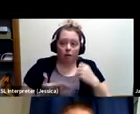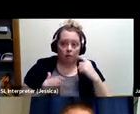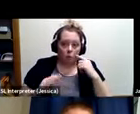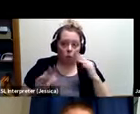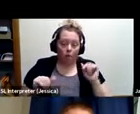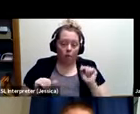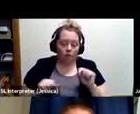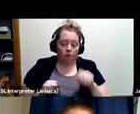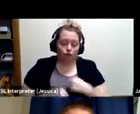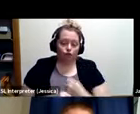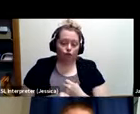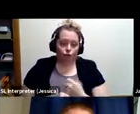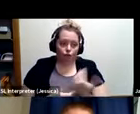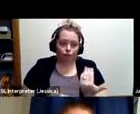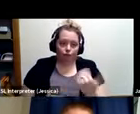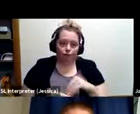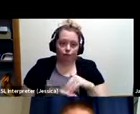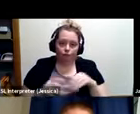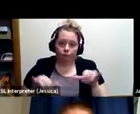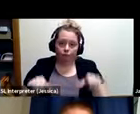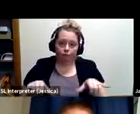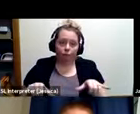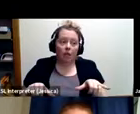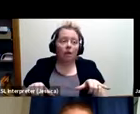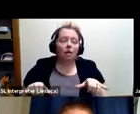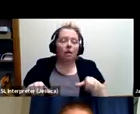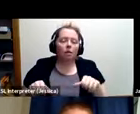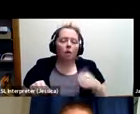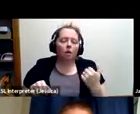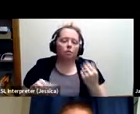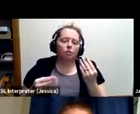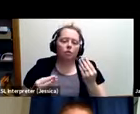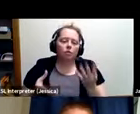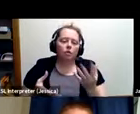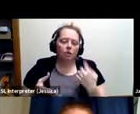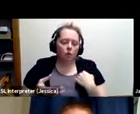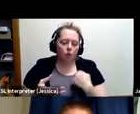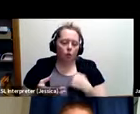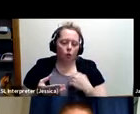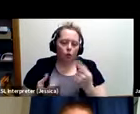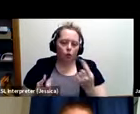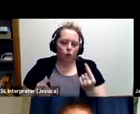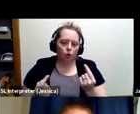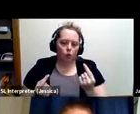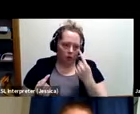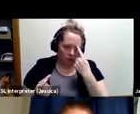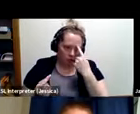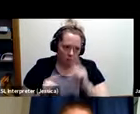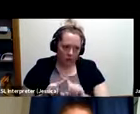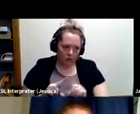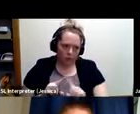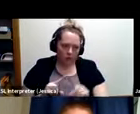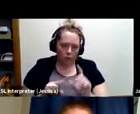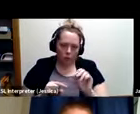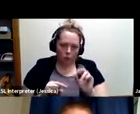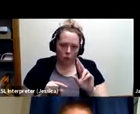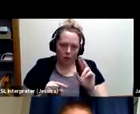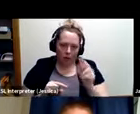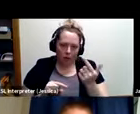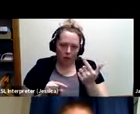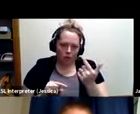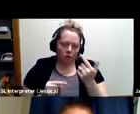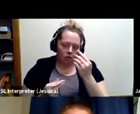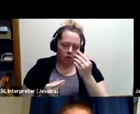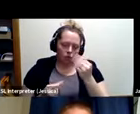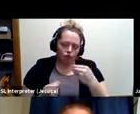are sort of continually doing, basically upon organizations' requests, is trainings. So we have